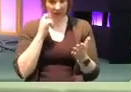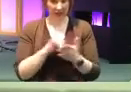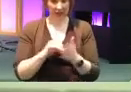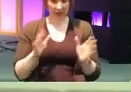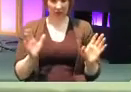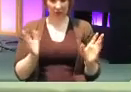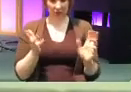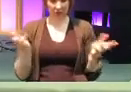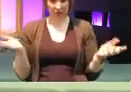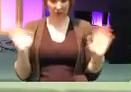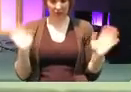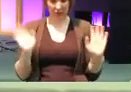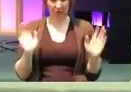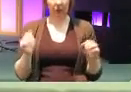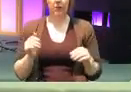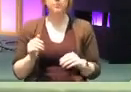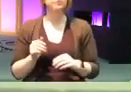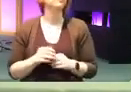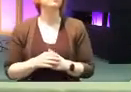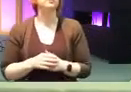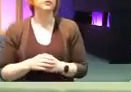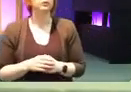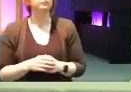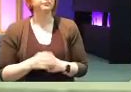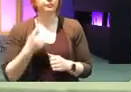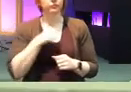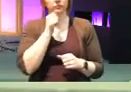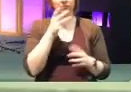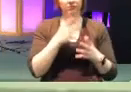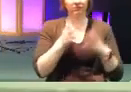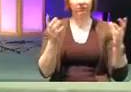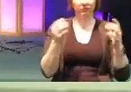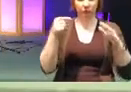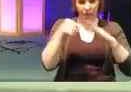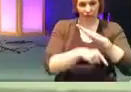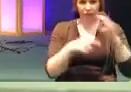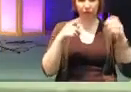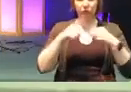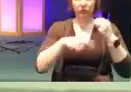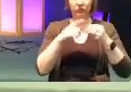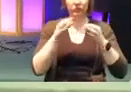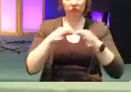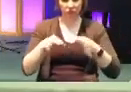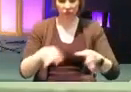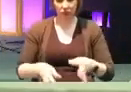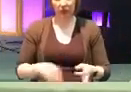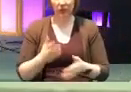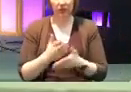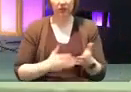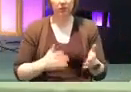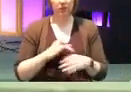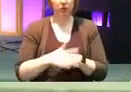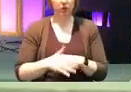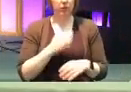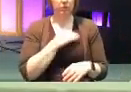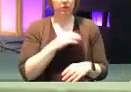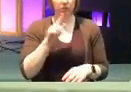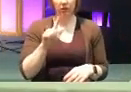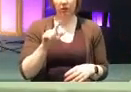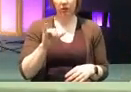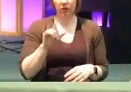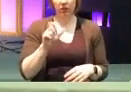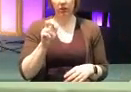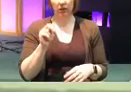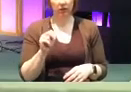You know, people now, and again, we don't have time to go into all the details of that, of this, but just some of the names of some of the early missionaries. Lillian